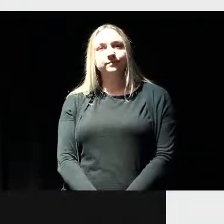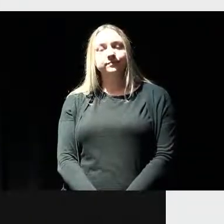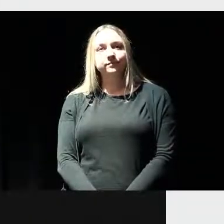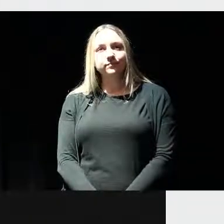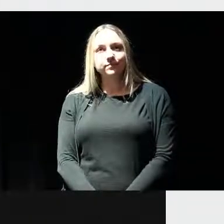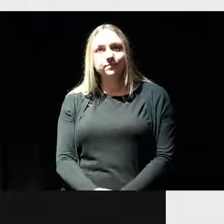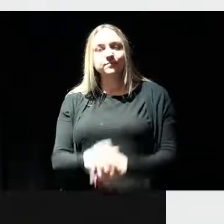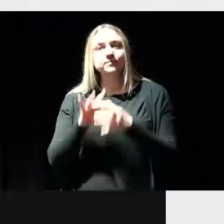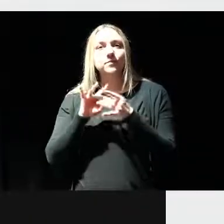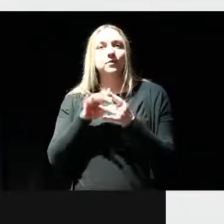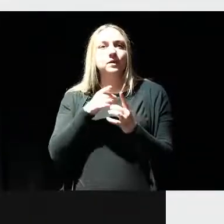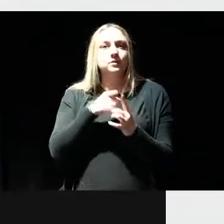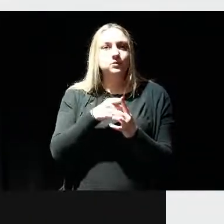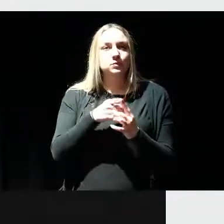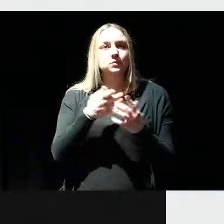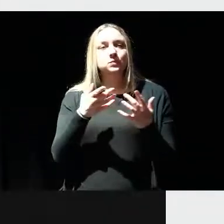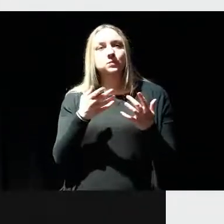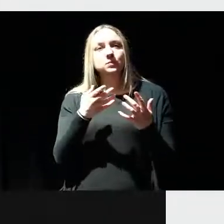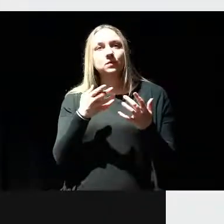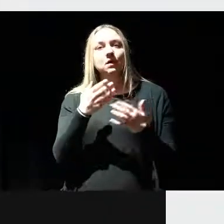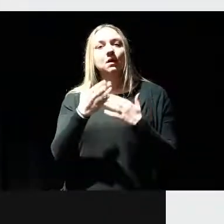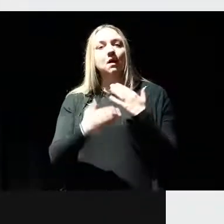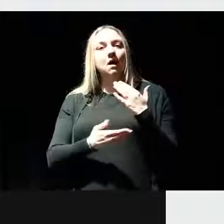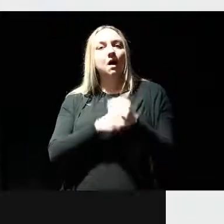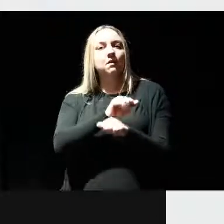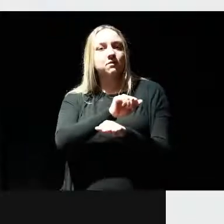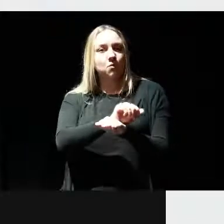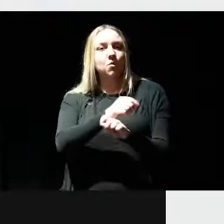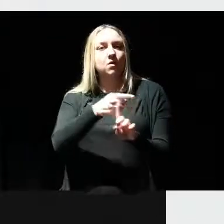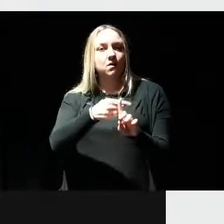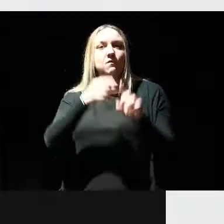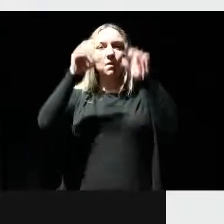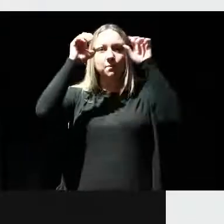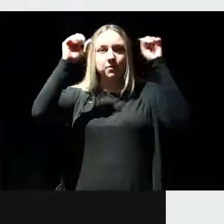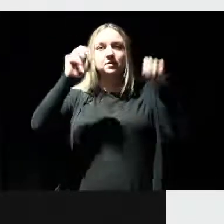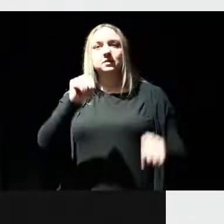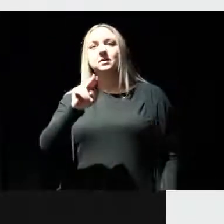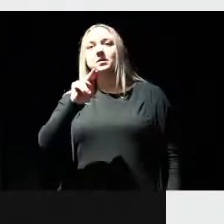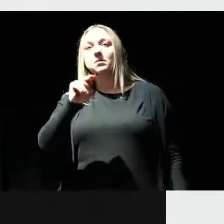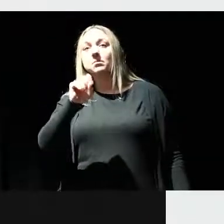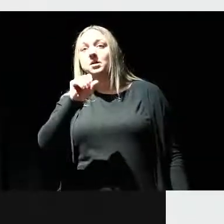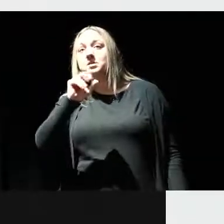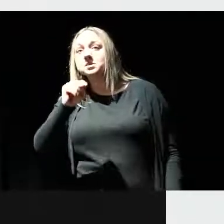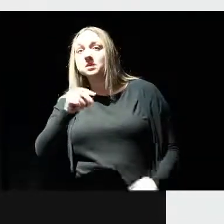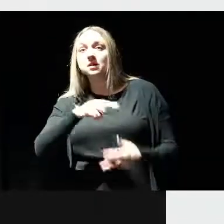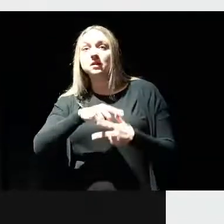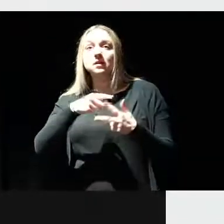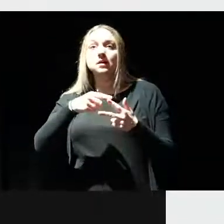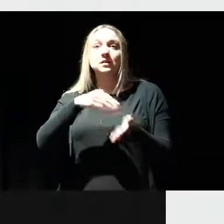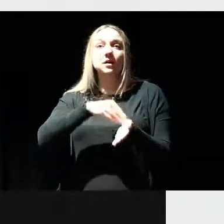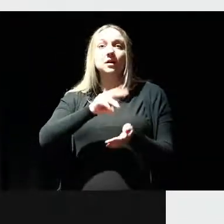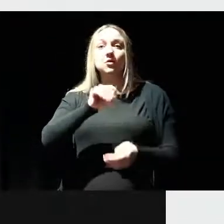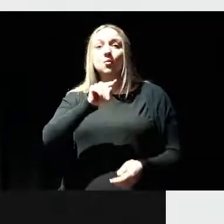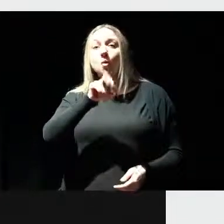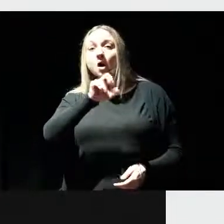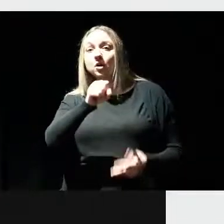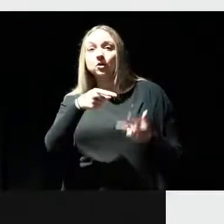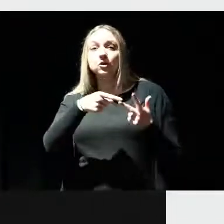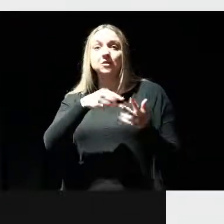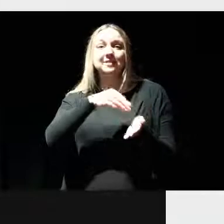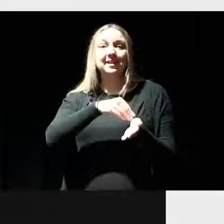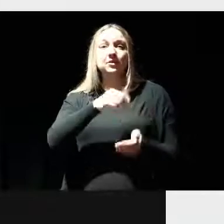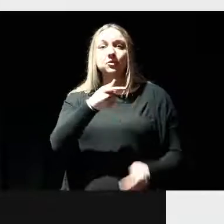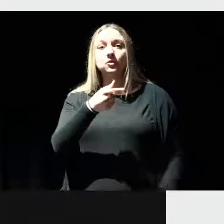for all of the work that President Munson, Dr. Gramberg, Dr. Waters continue to do